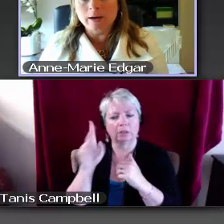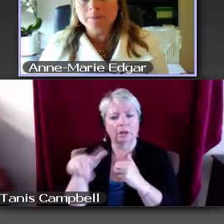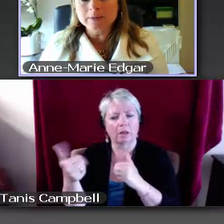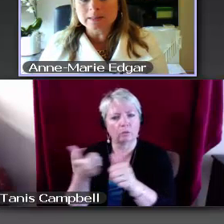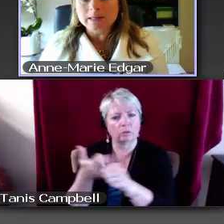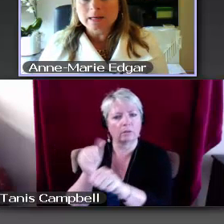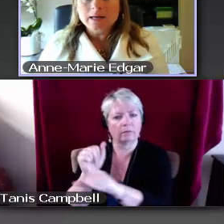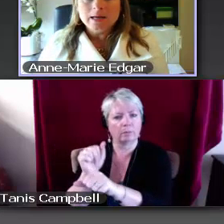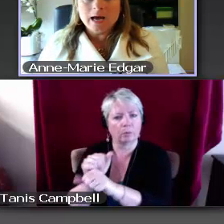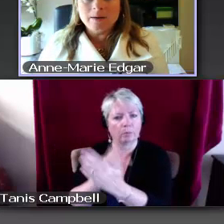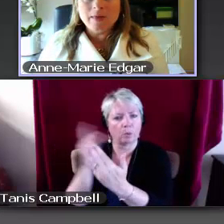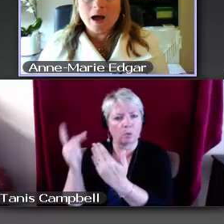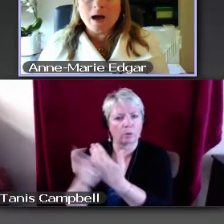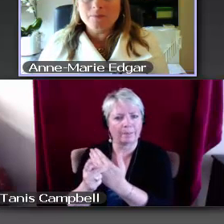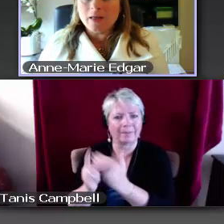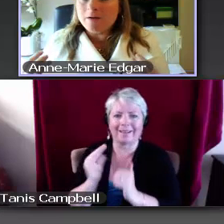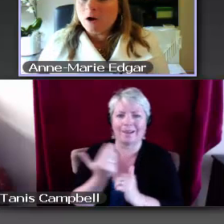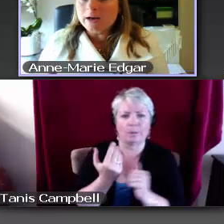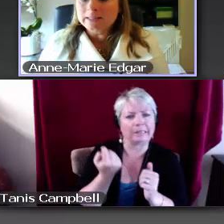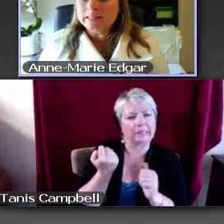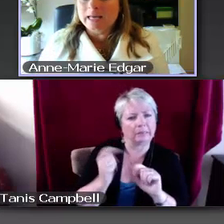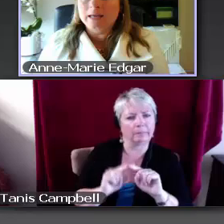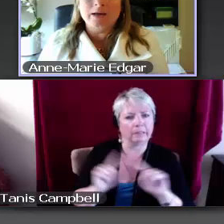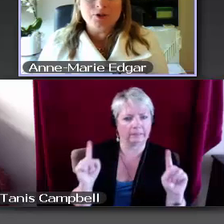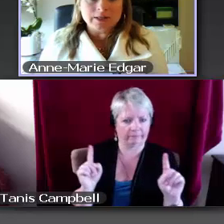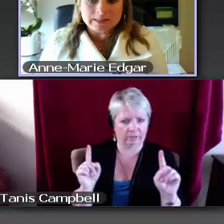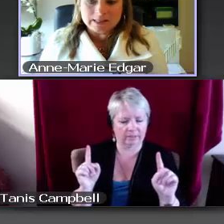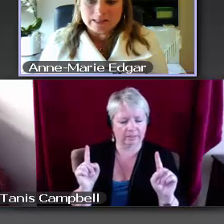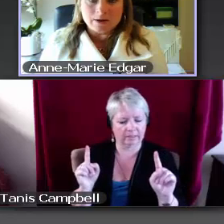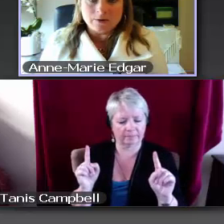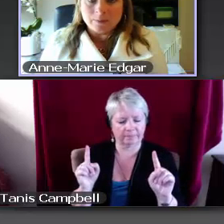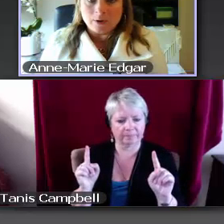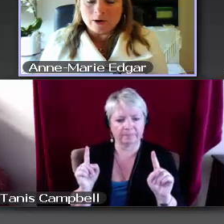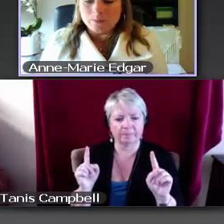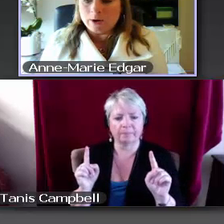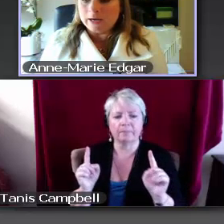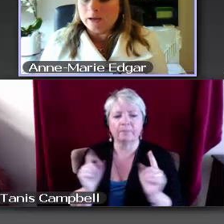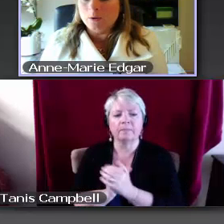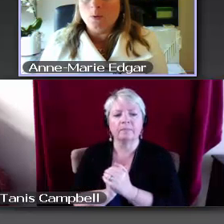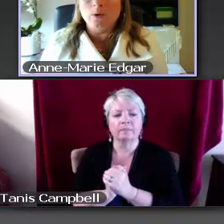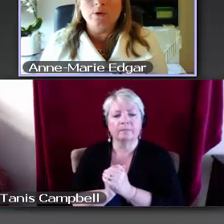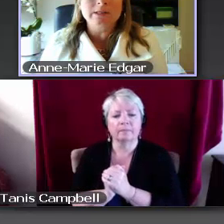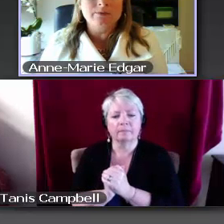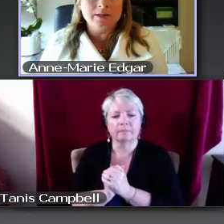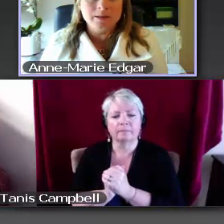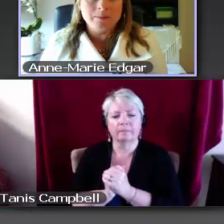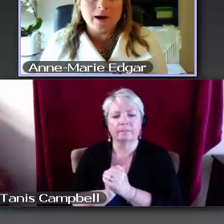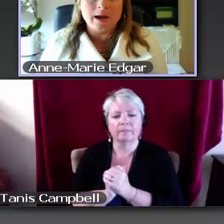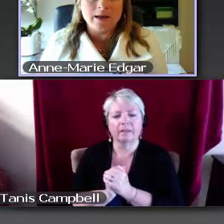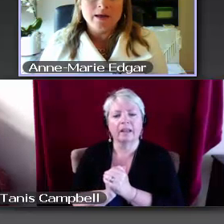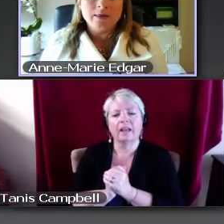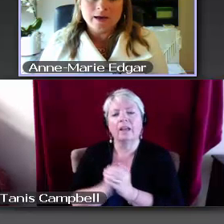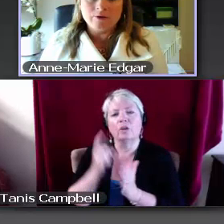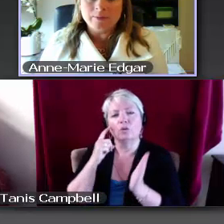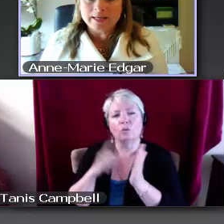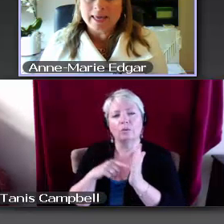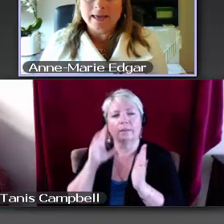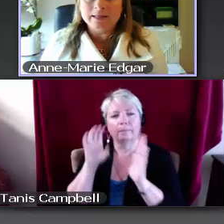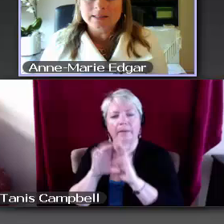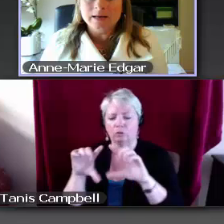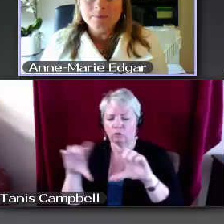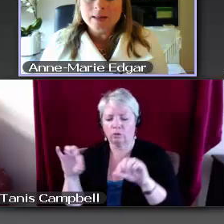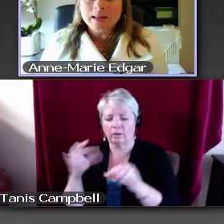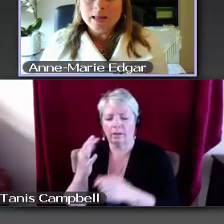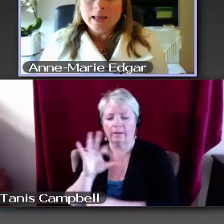self-employment programs. I've got to say, as you can see down in the bottom right-hand corner, it's funded by the Government